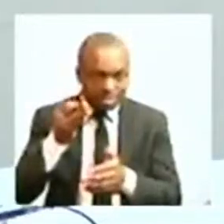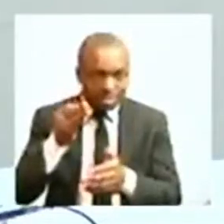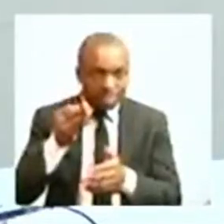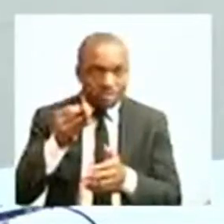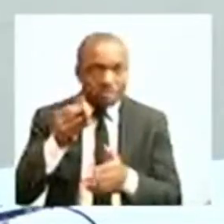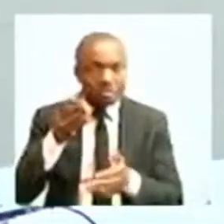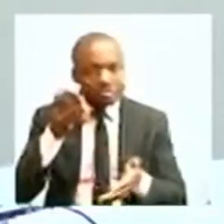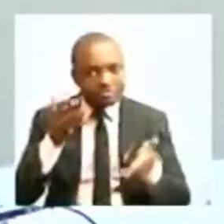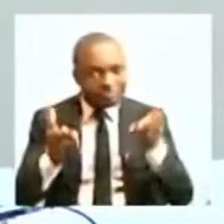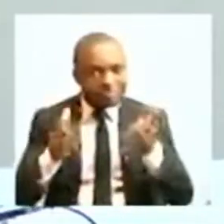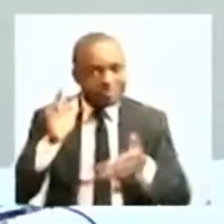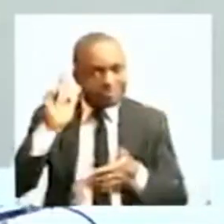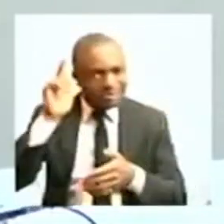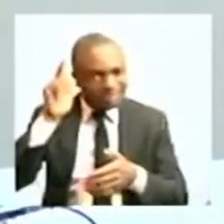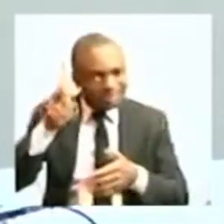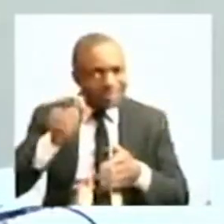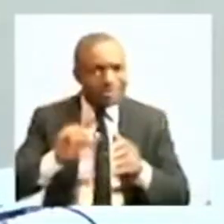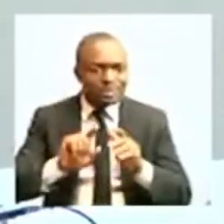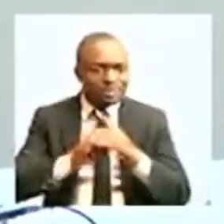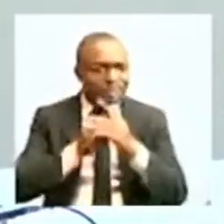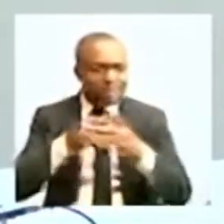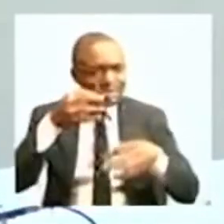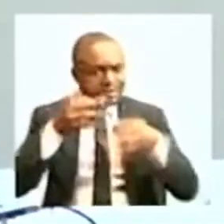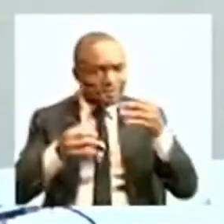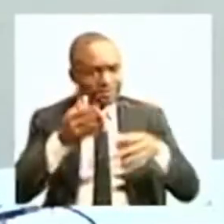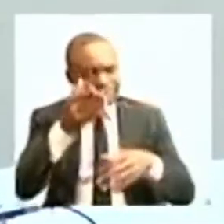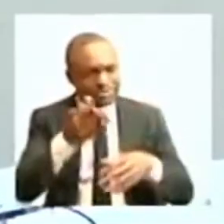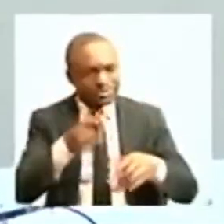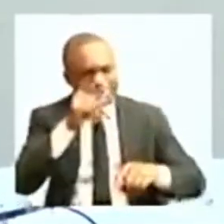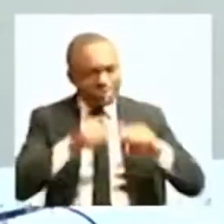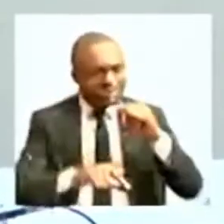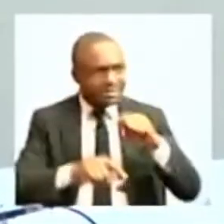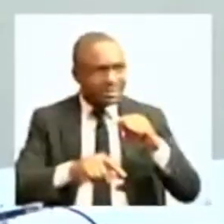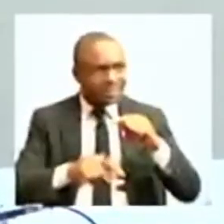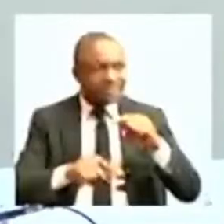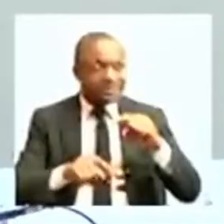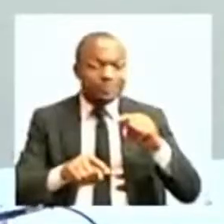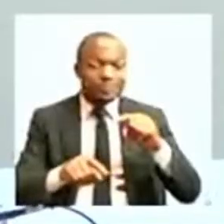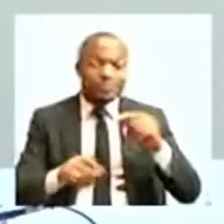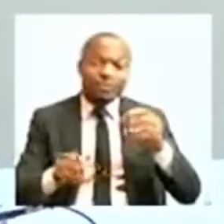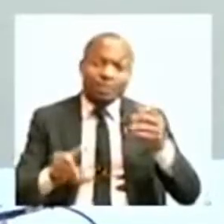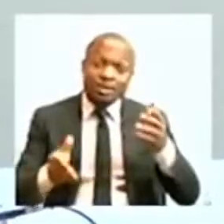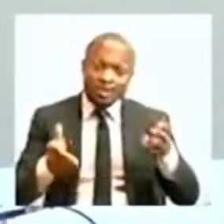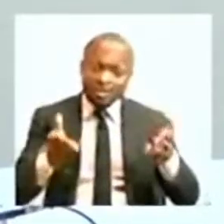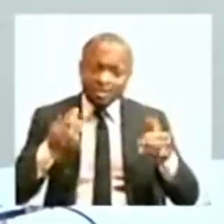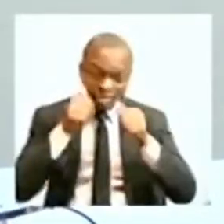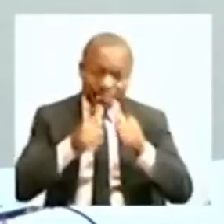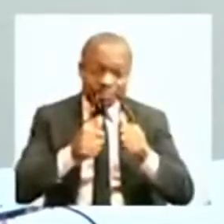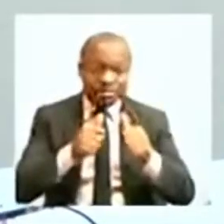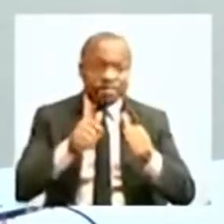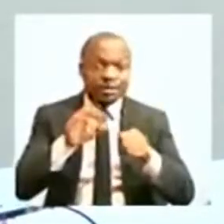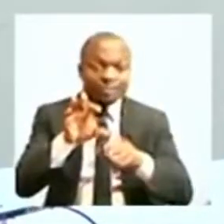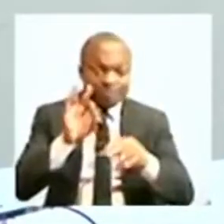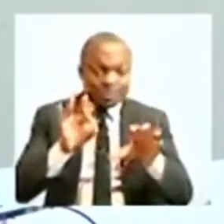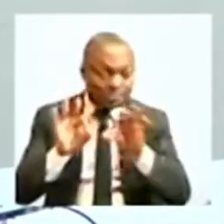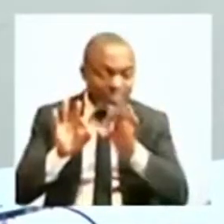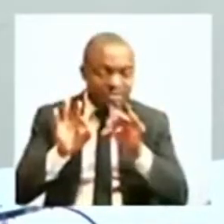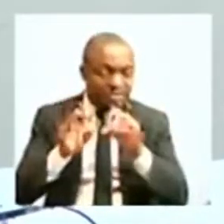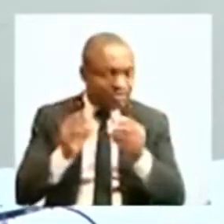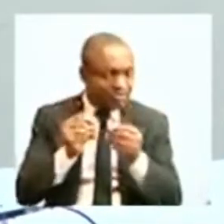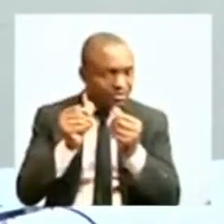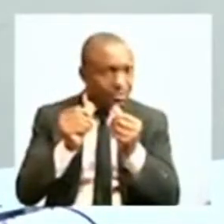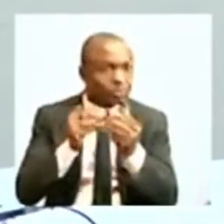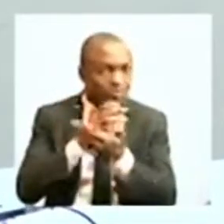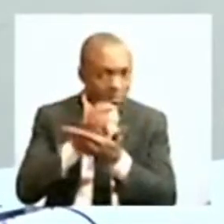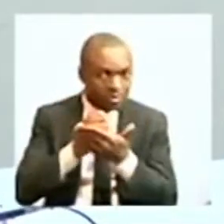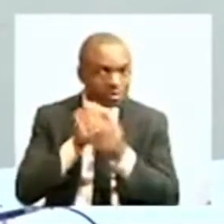Maybe later you start, if those who cannot comply, pick a few colleges that you can recommend that can be working with